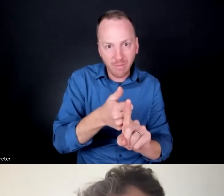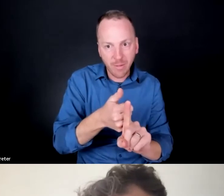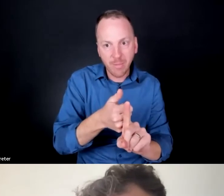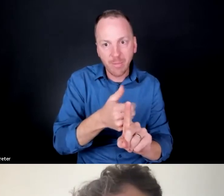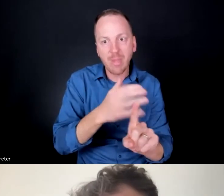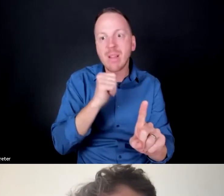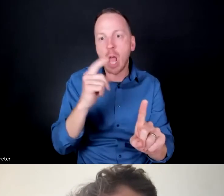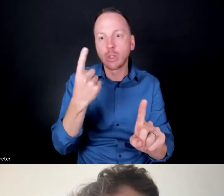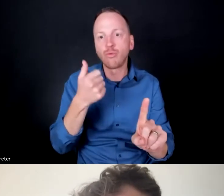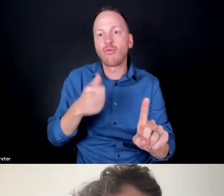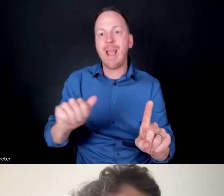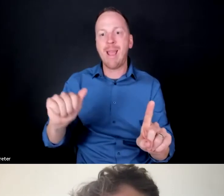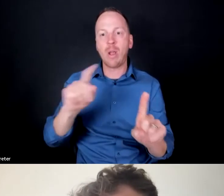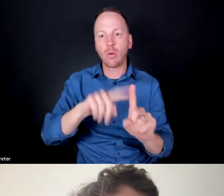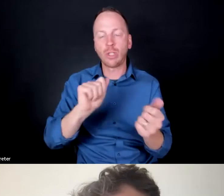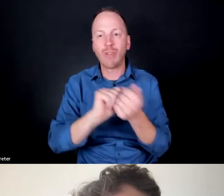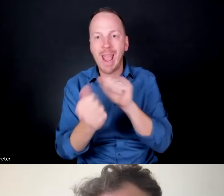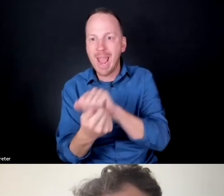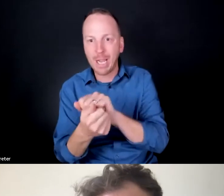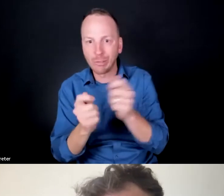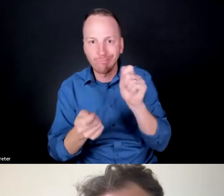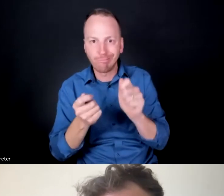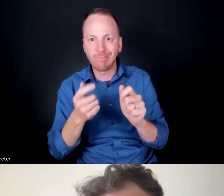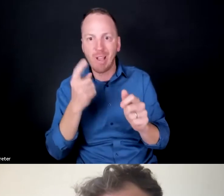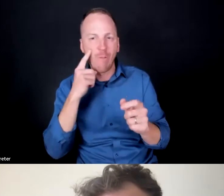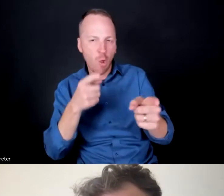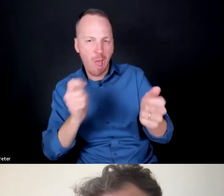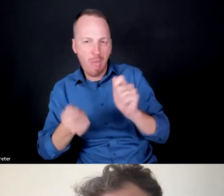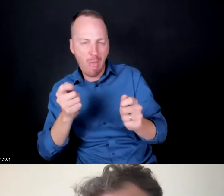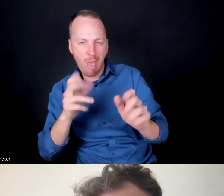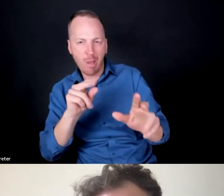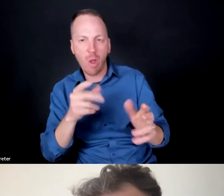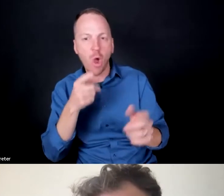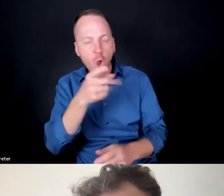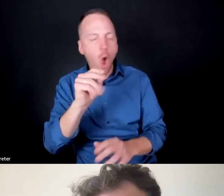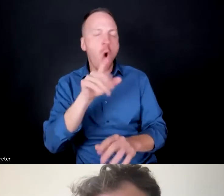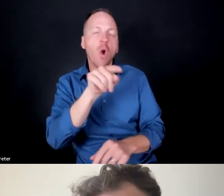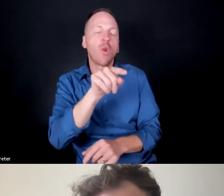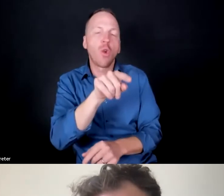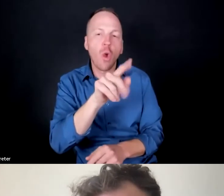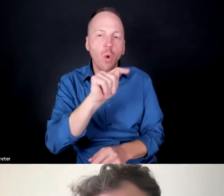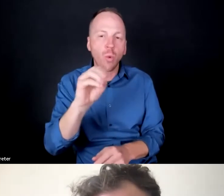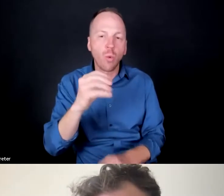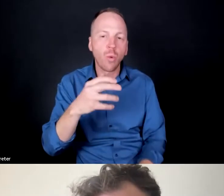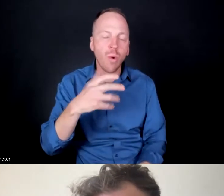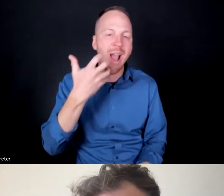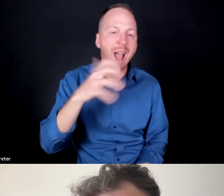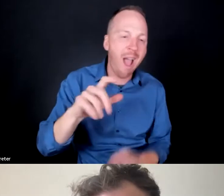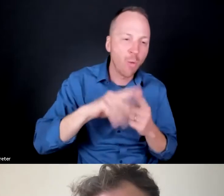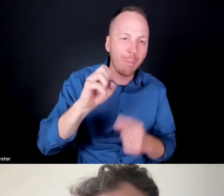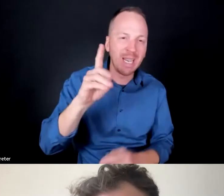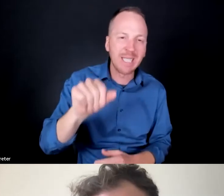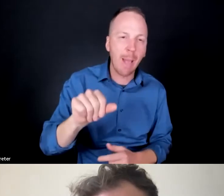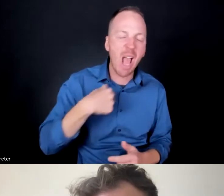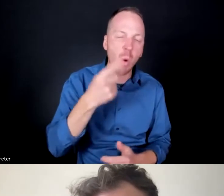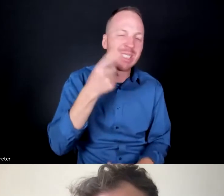and not just trying to like change it and be like, oh no, you're too hot to be disabled, or like, I